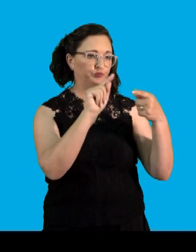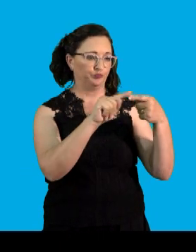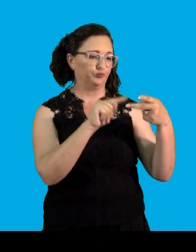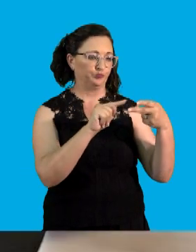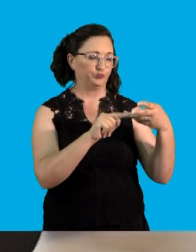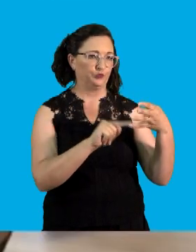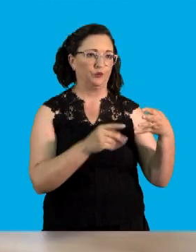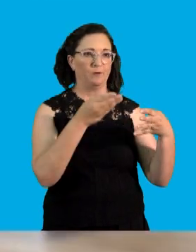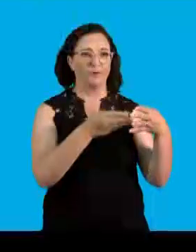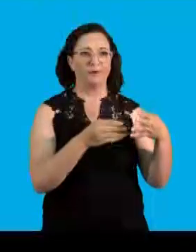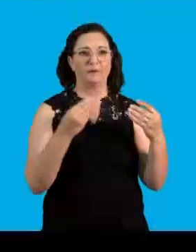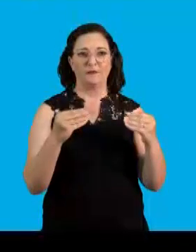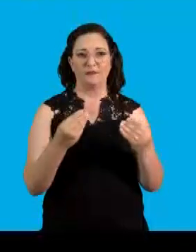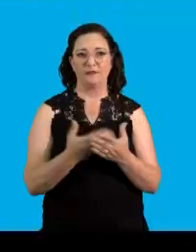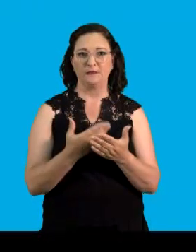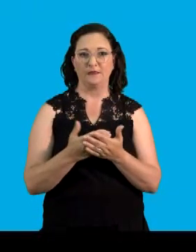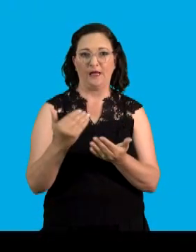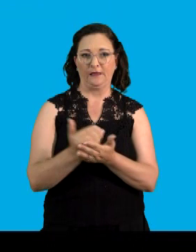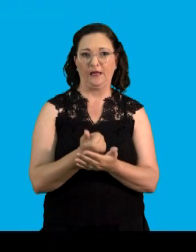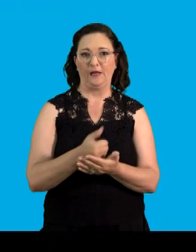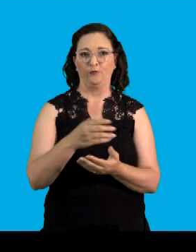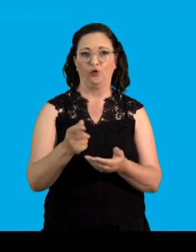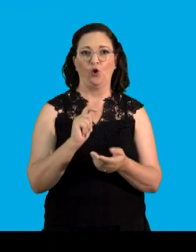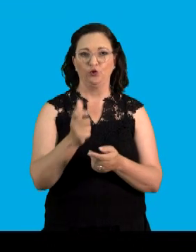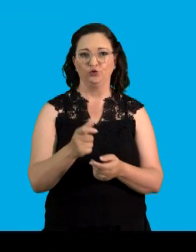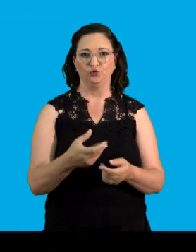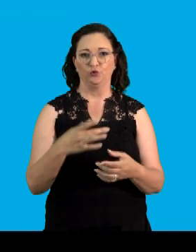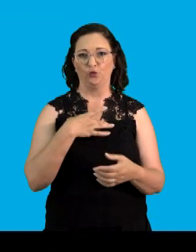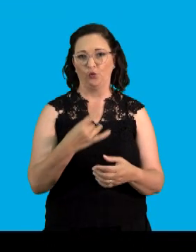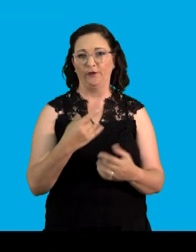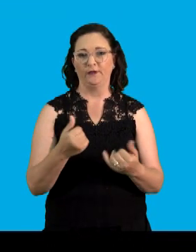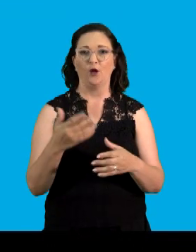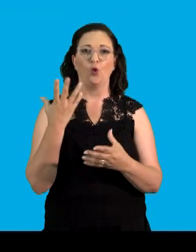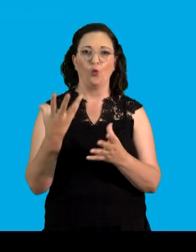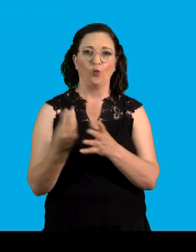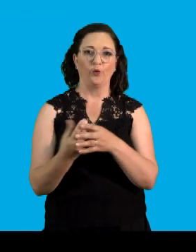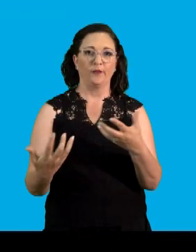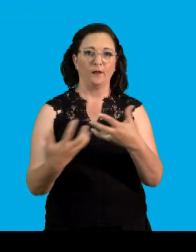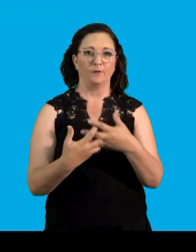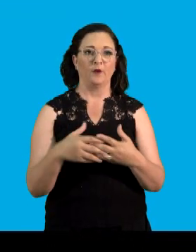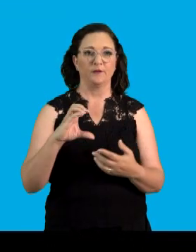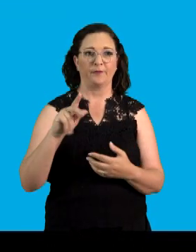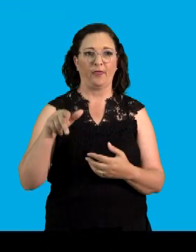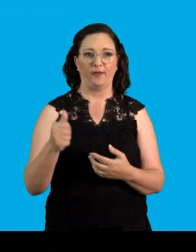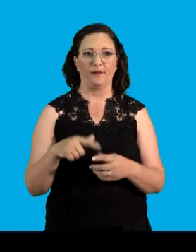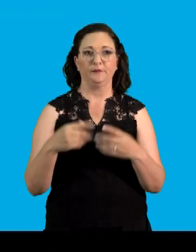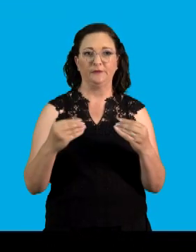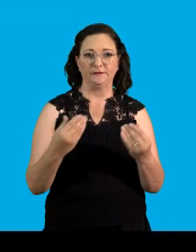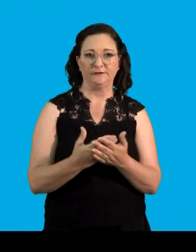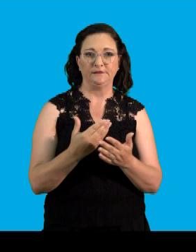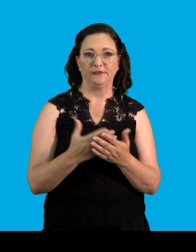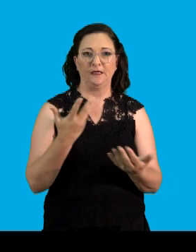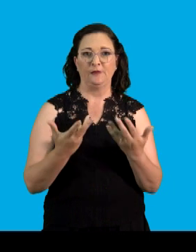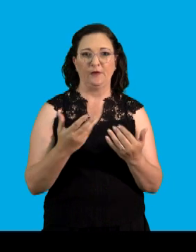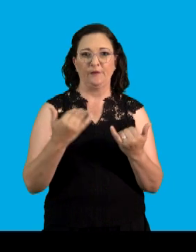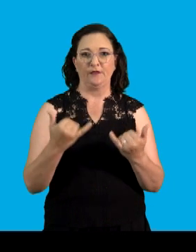there. You say businesses may gain consumer loyalty if they comply with CPA. Businesses are less likely to have court